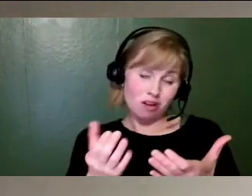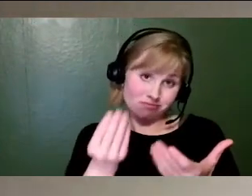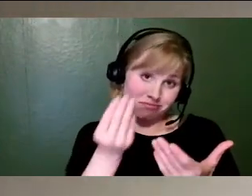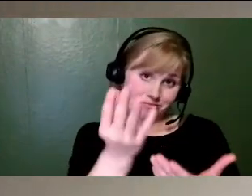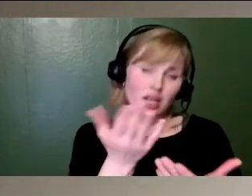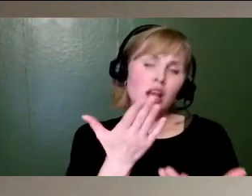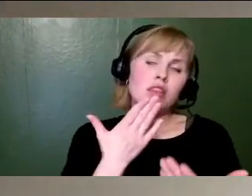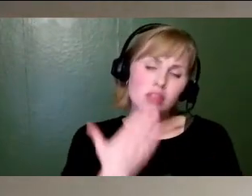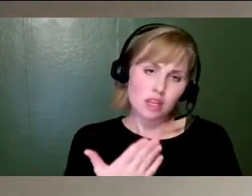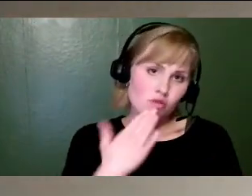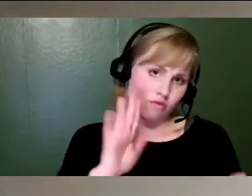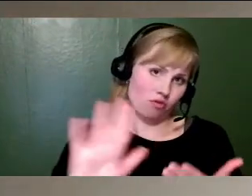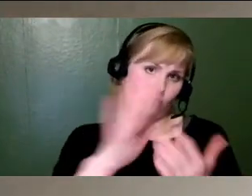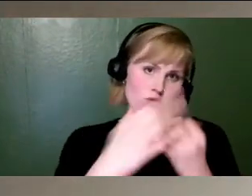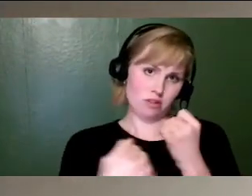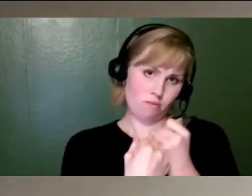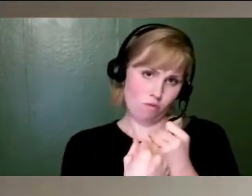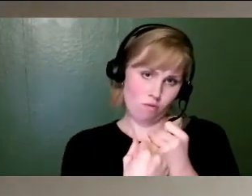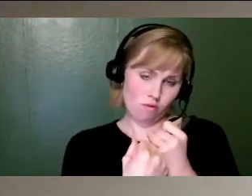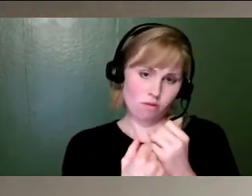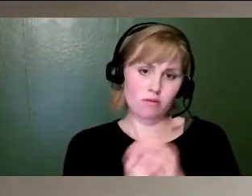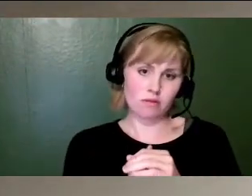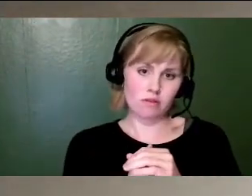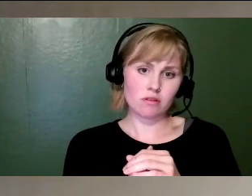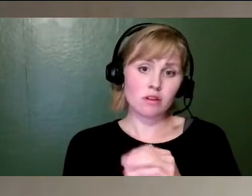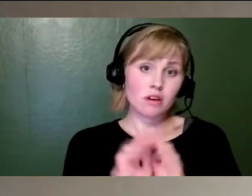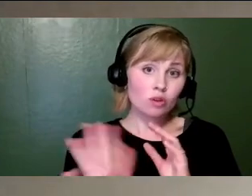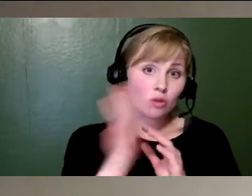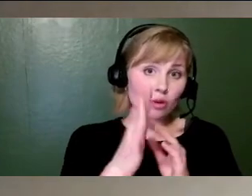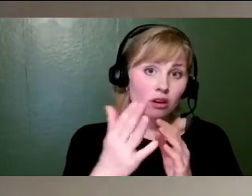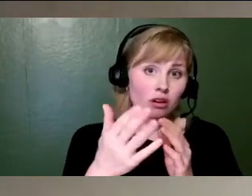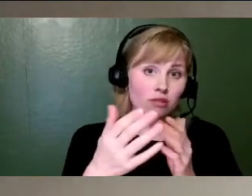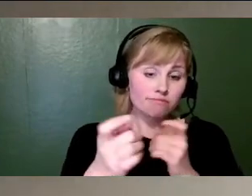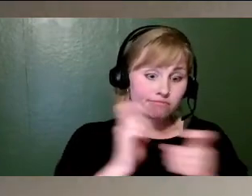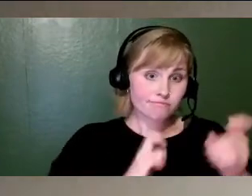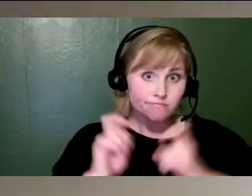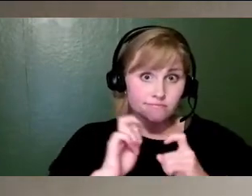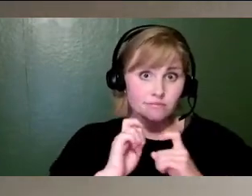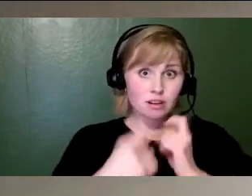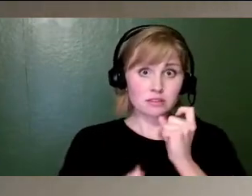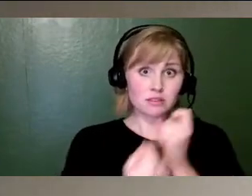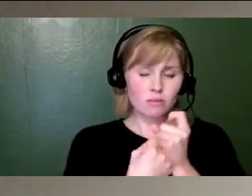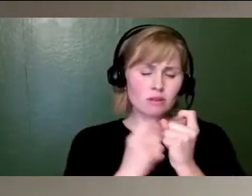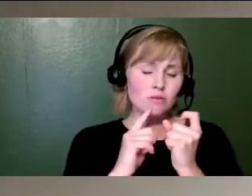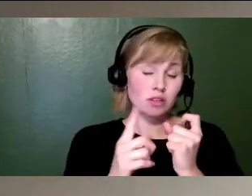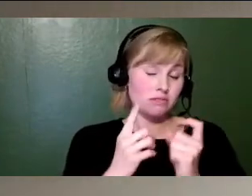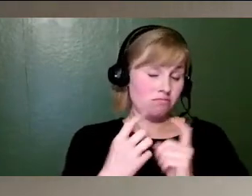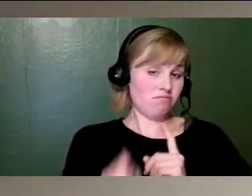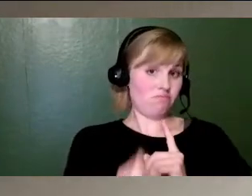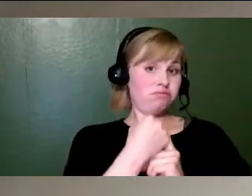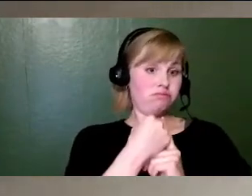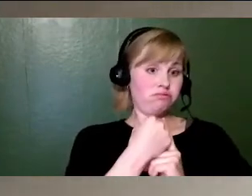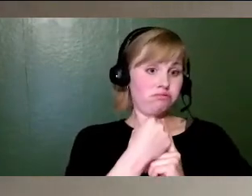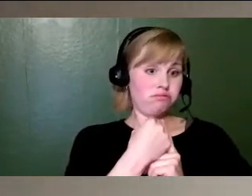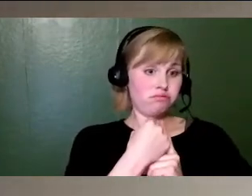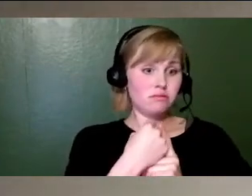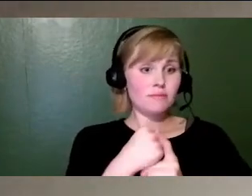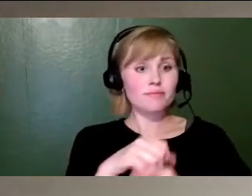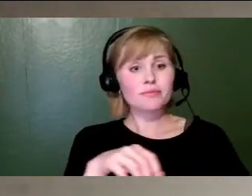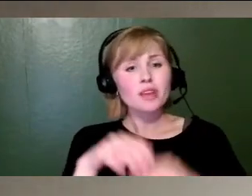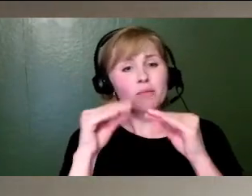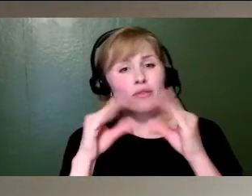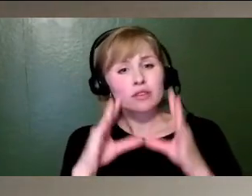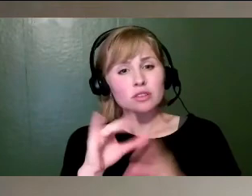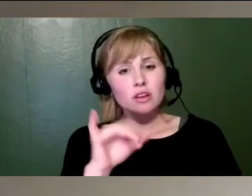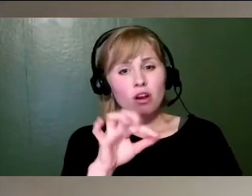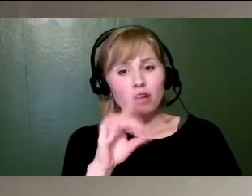Your contributions and support mean an incredible deal, especially to the students who, like Professor Yalden alluded